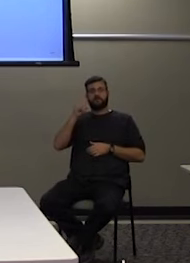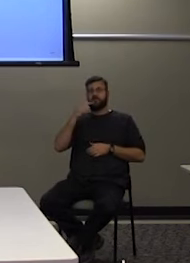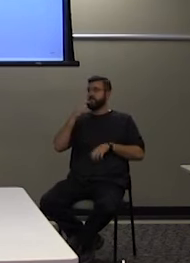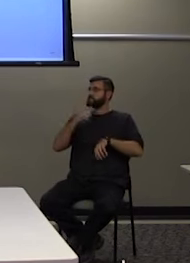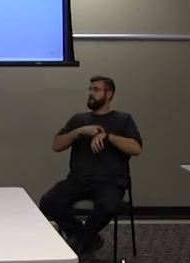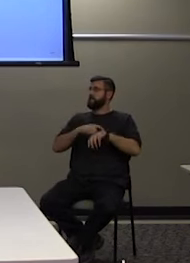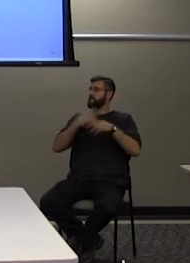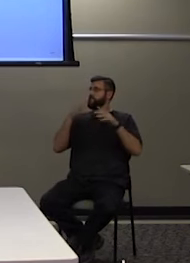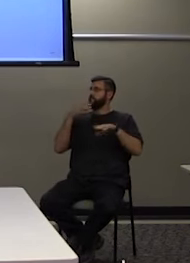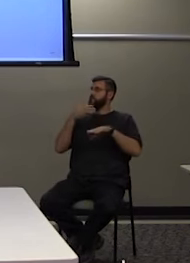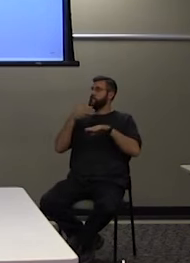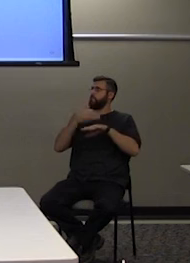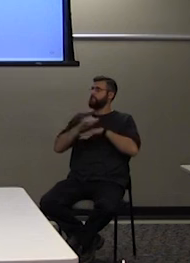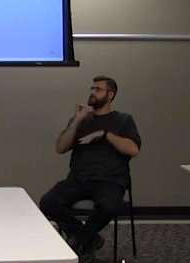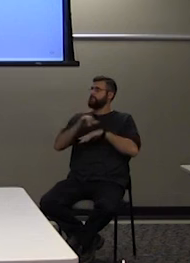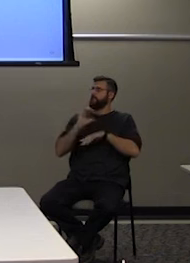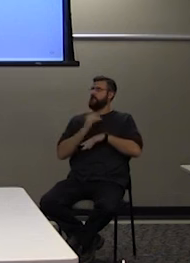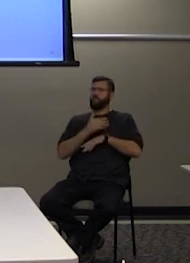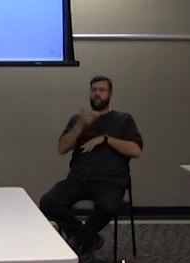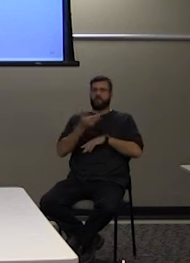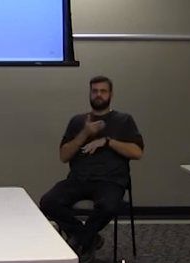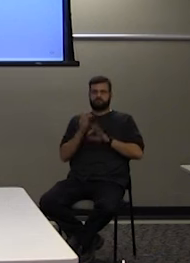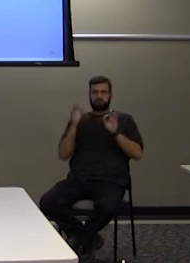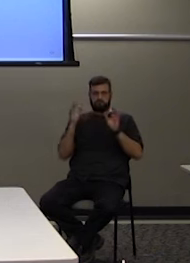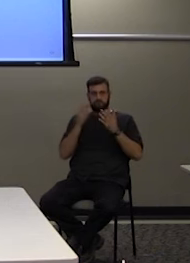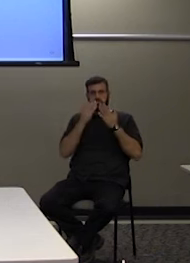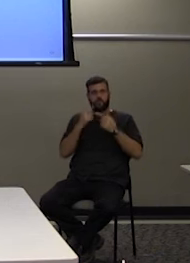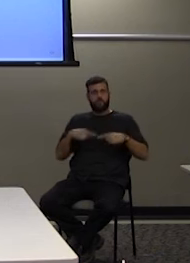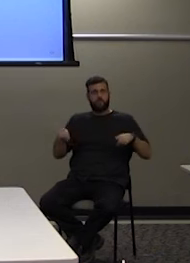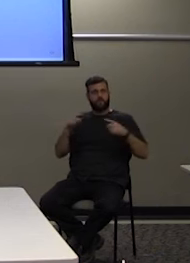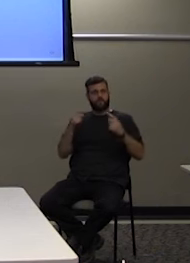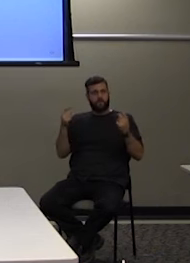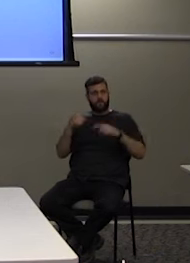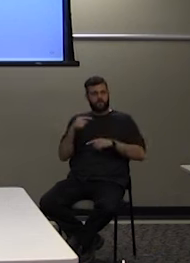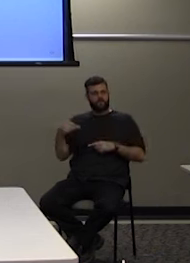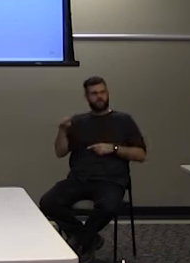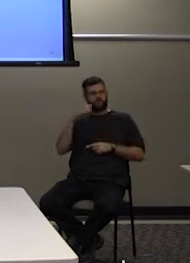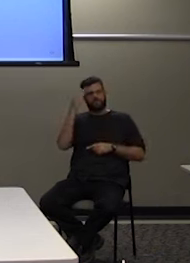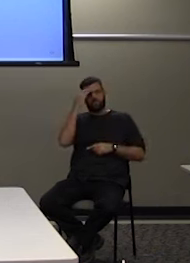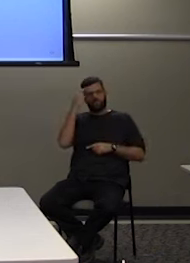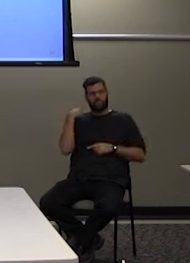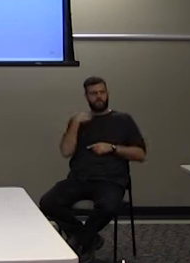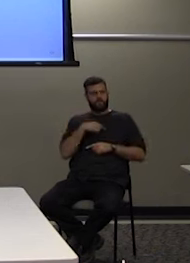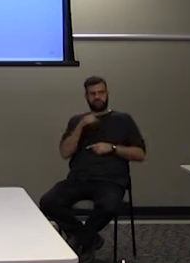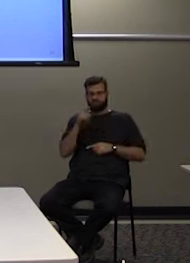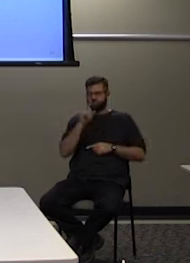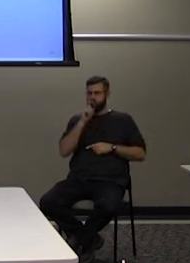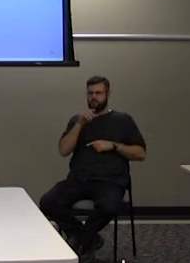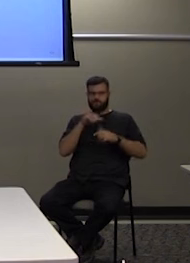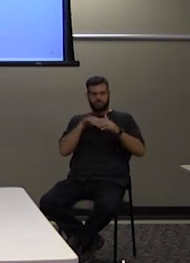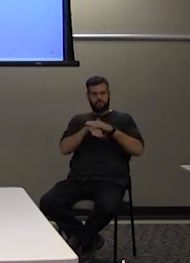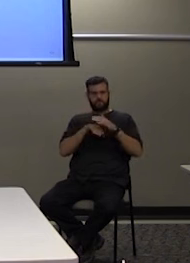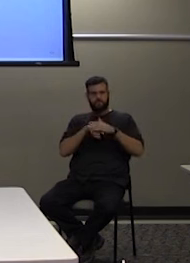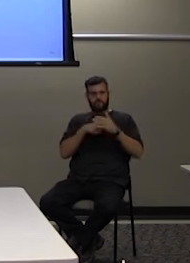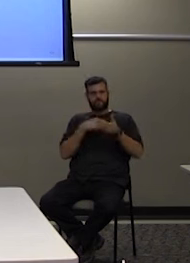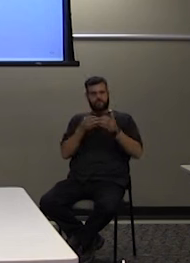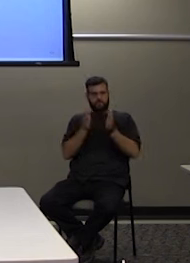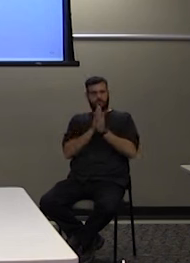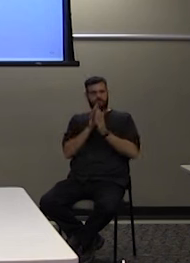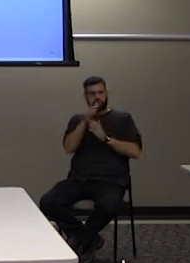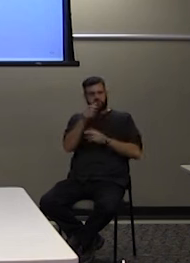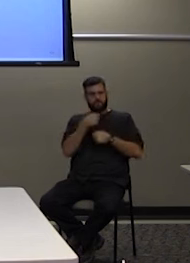So I want to thank everybody so much for being here. All of you know that we are accessible to you. I would request that you